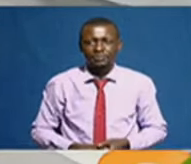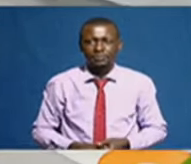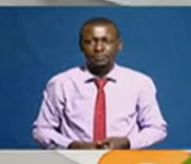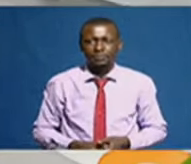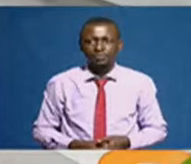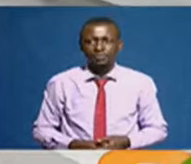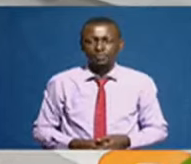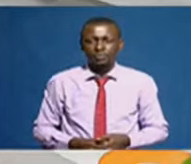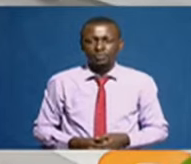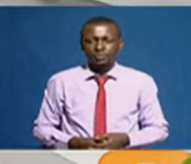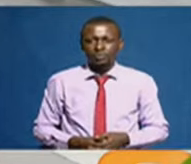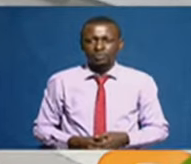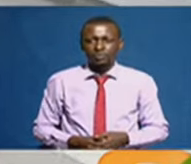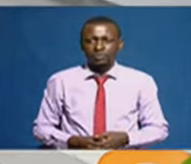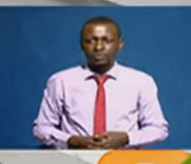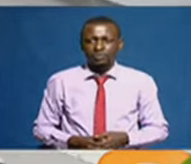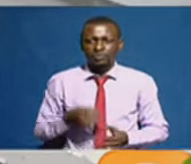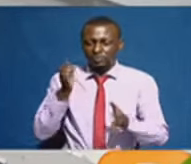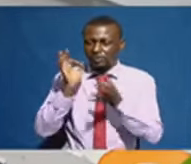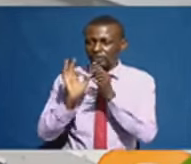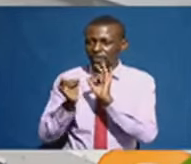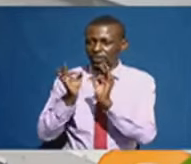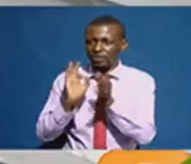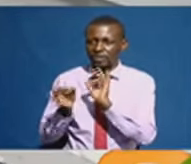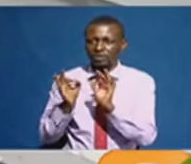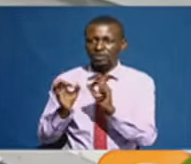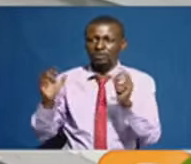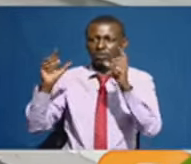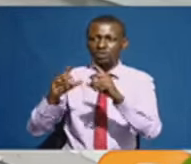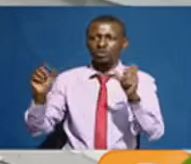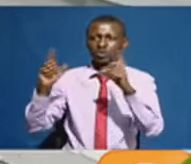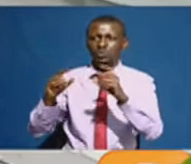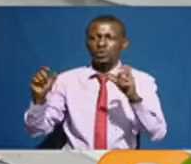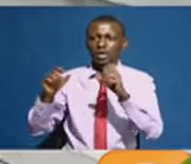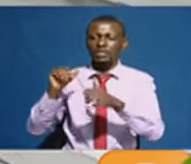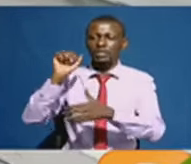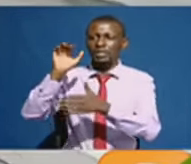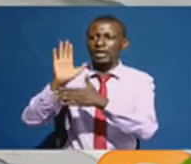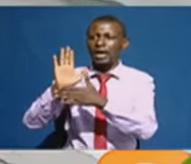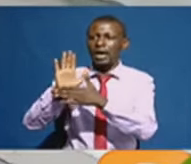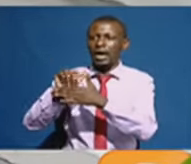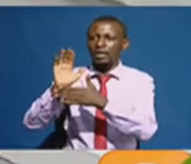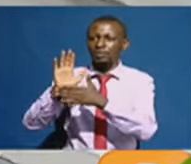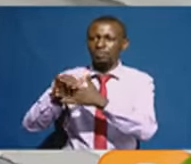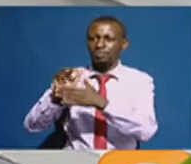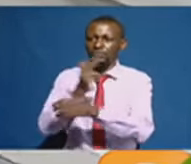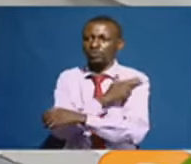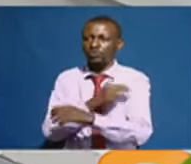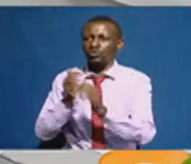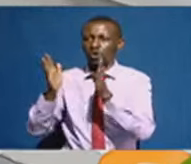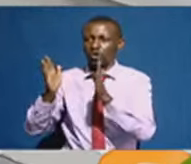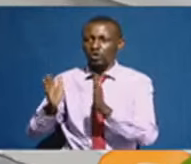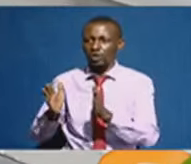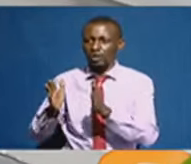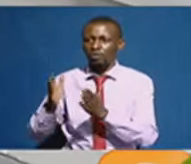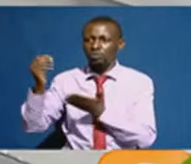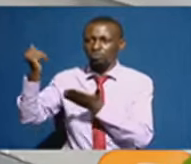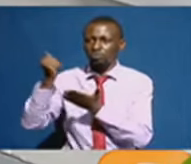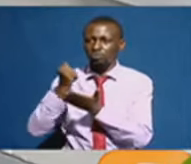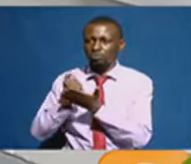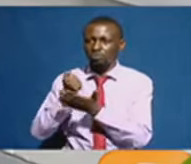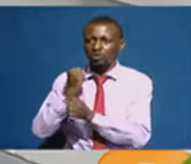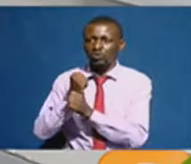if they now want to say interns are not employees, how do you go